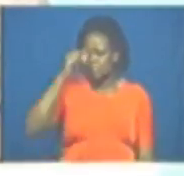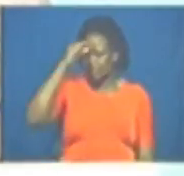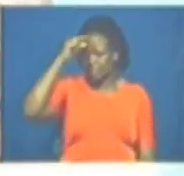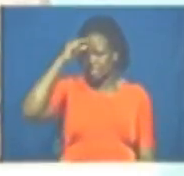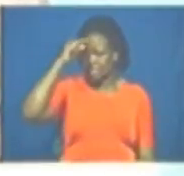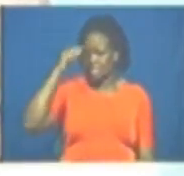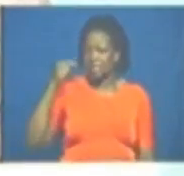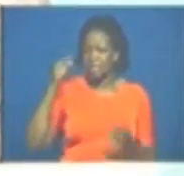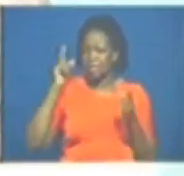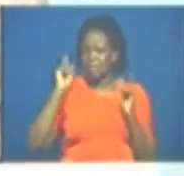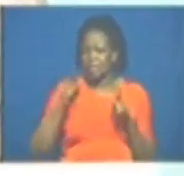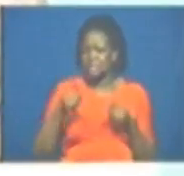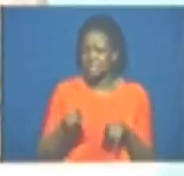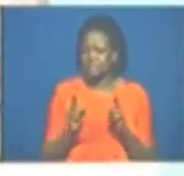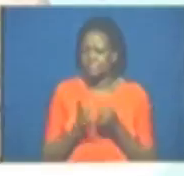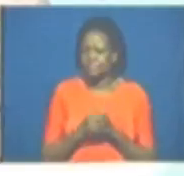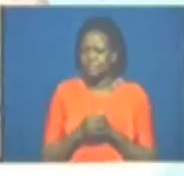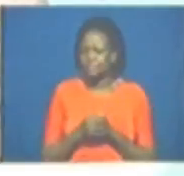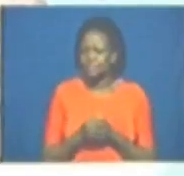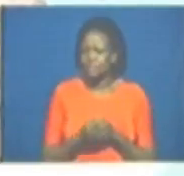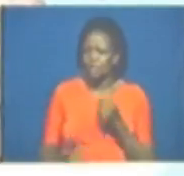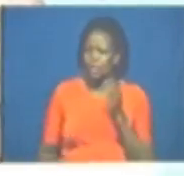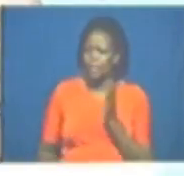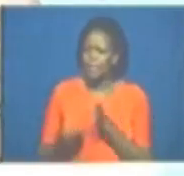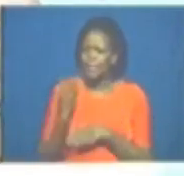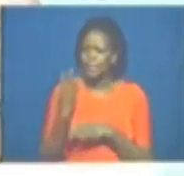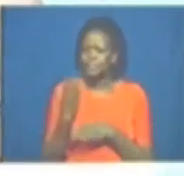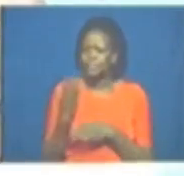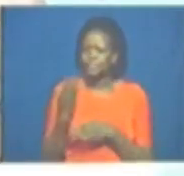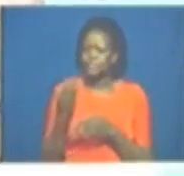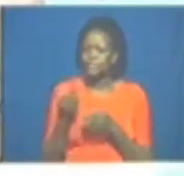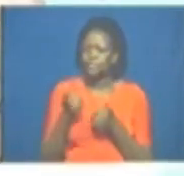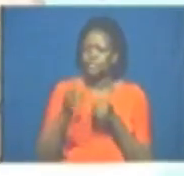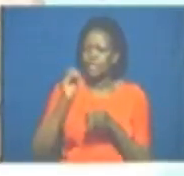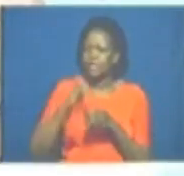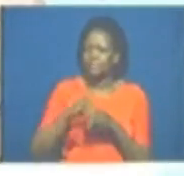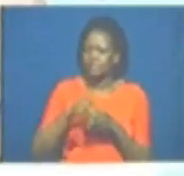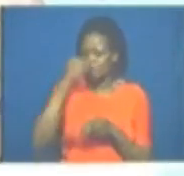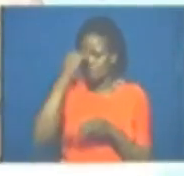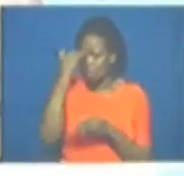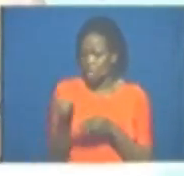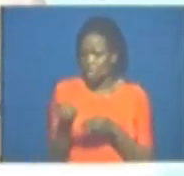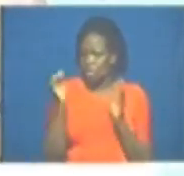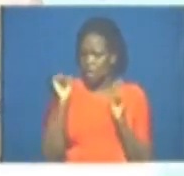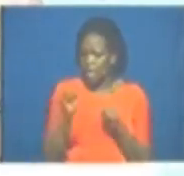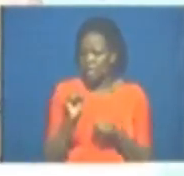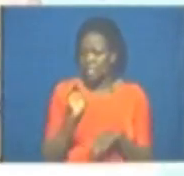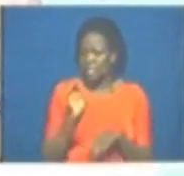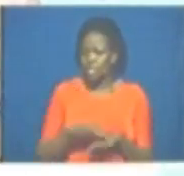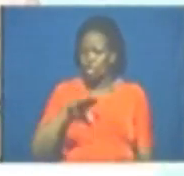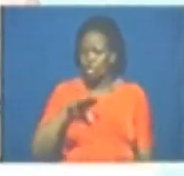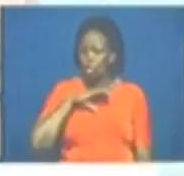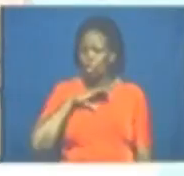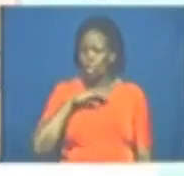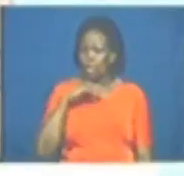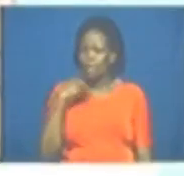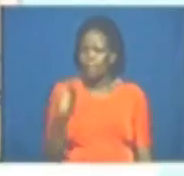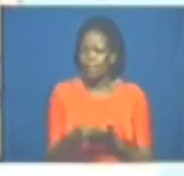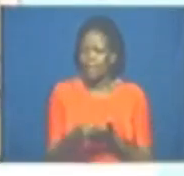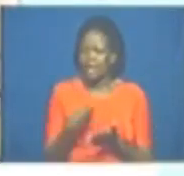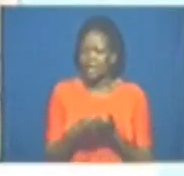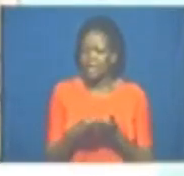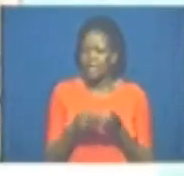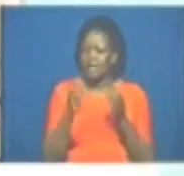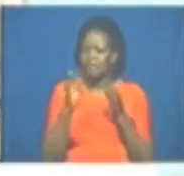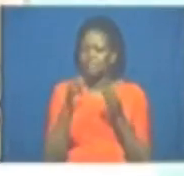are supposed now, that is supposed to form the basis on which you invest that money so that now you are able to generate your own revenues. Two, if you